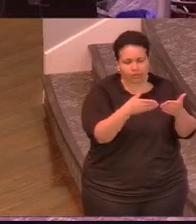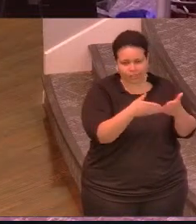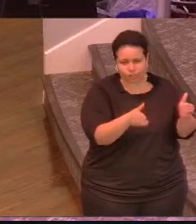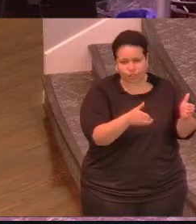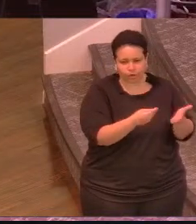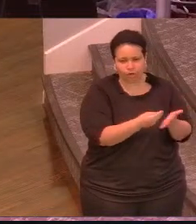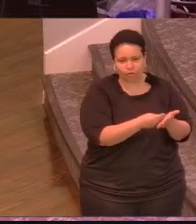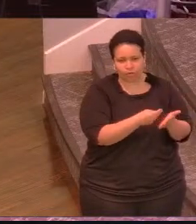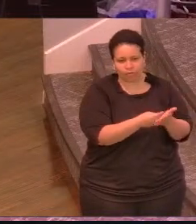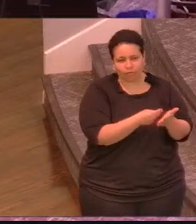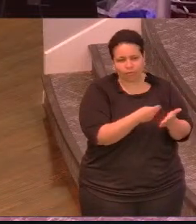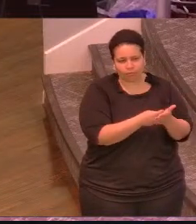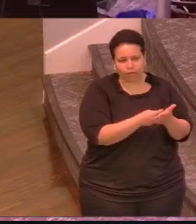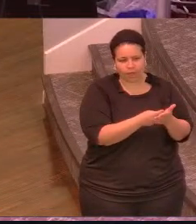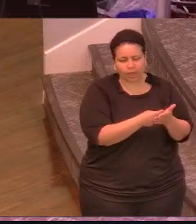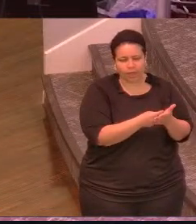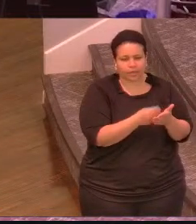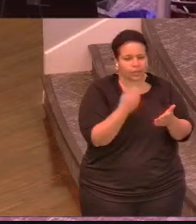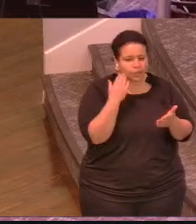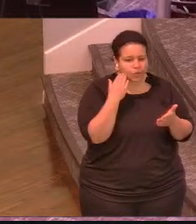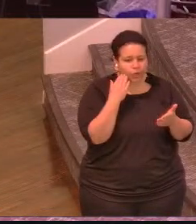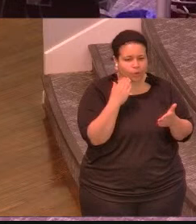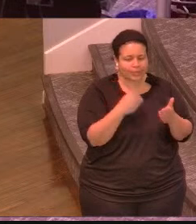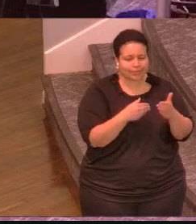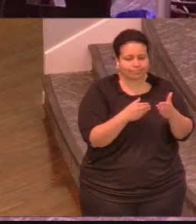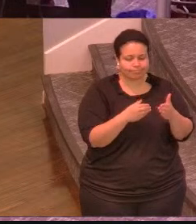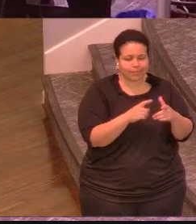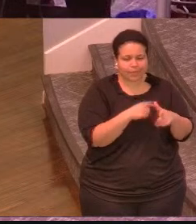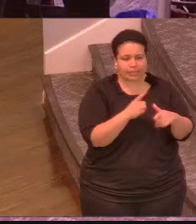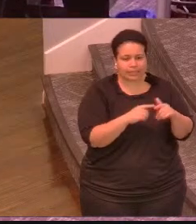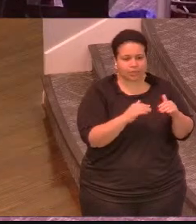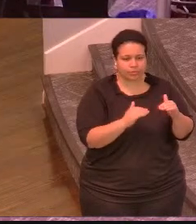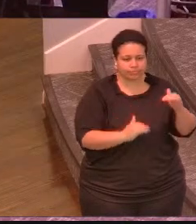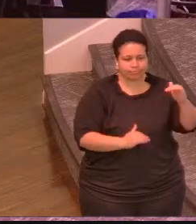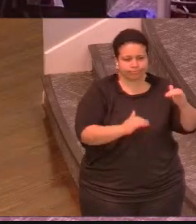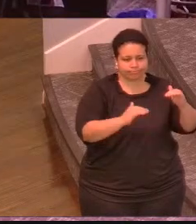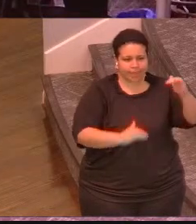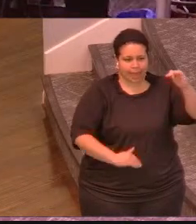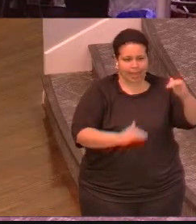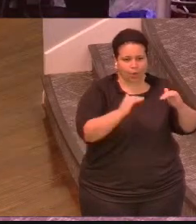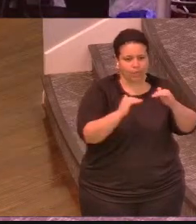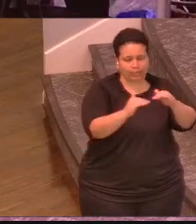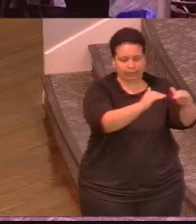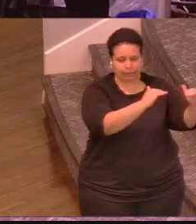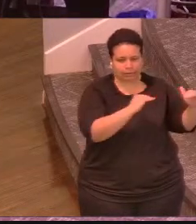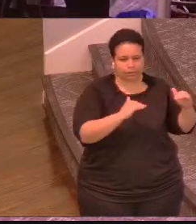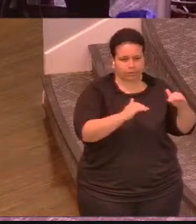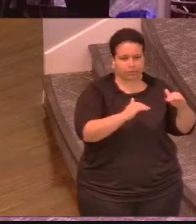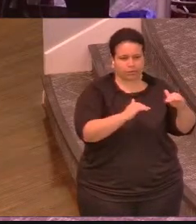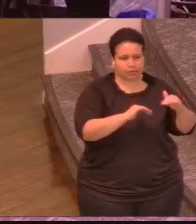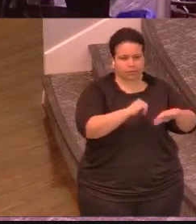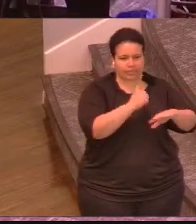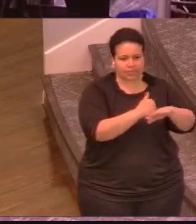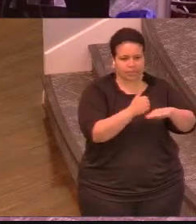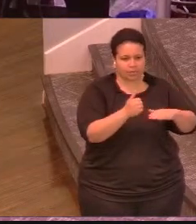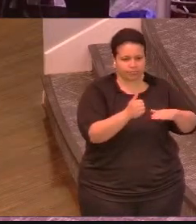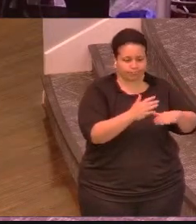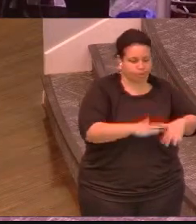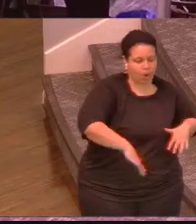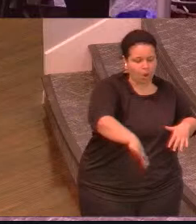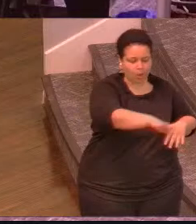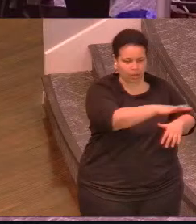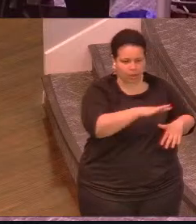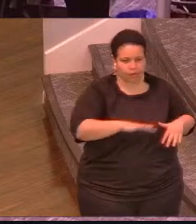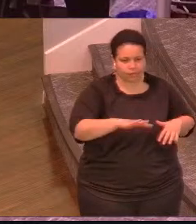we can bring that equity in wages across the board. So it's okay if you approve it later, but it should definitely be coming from the general fund on the